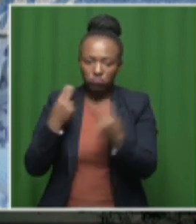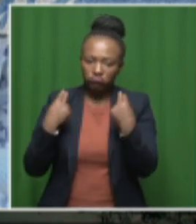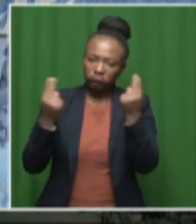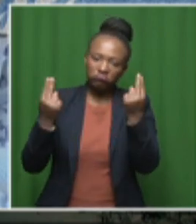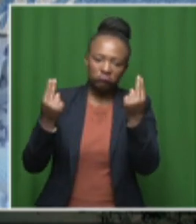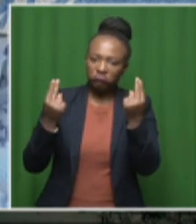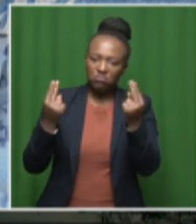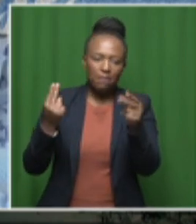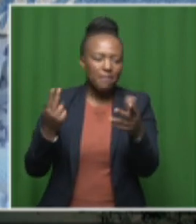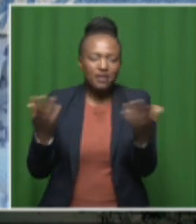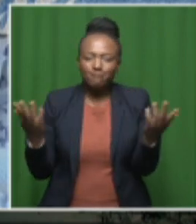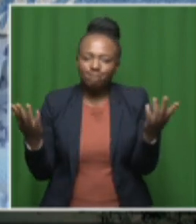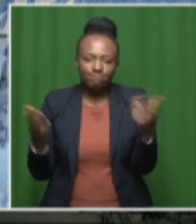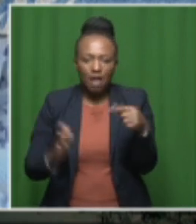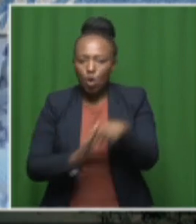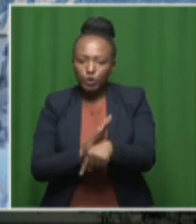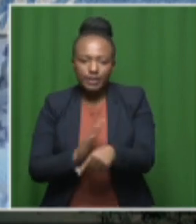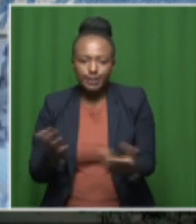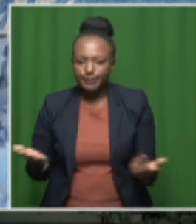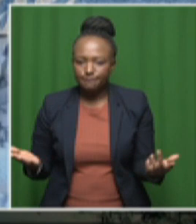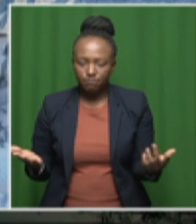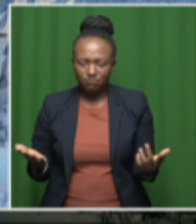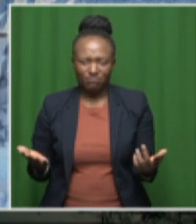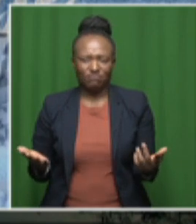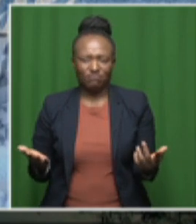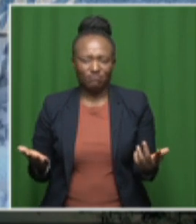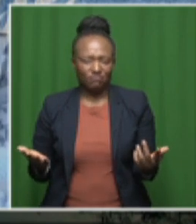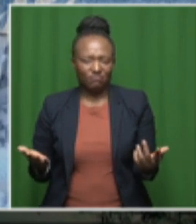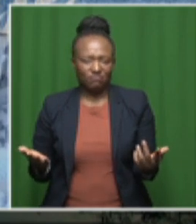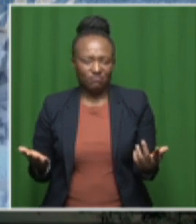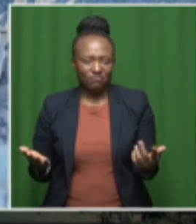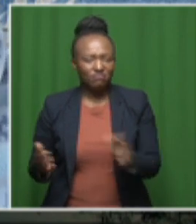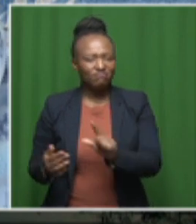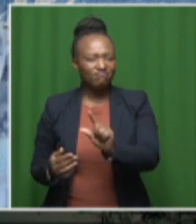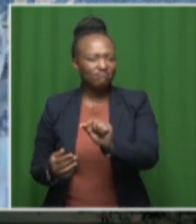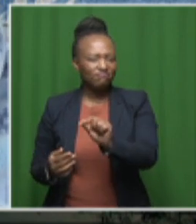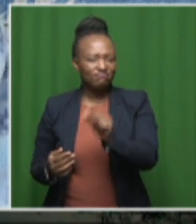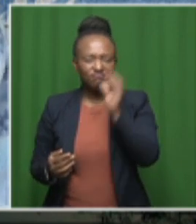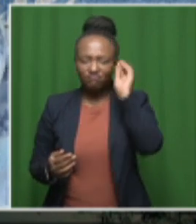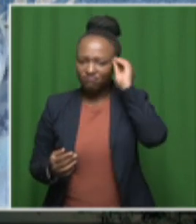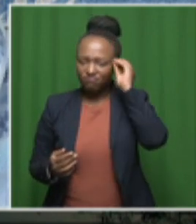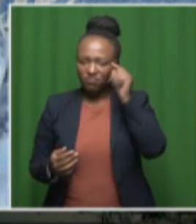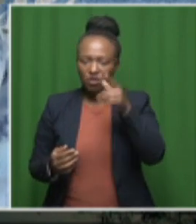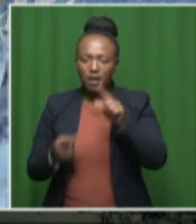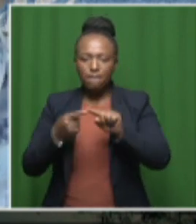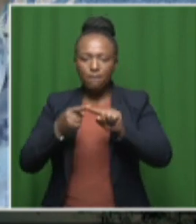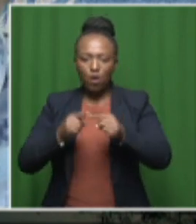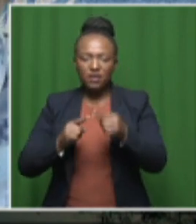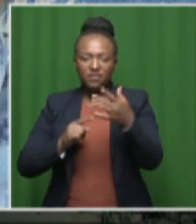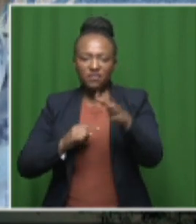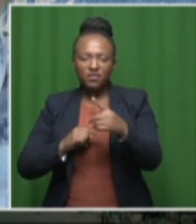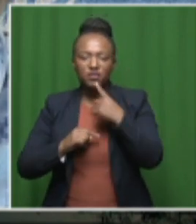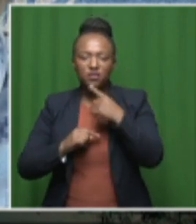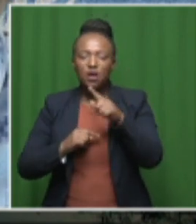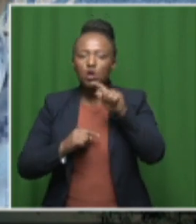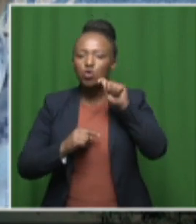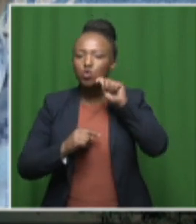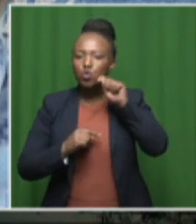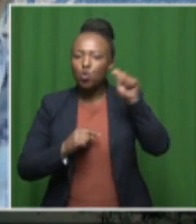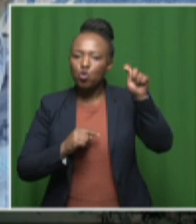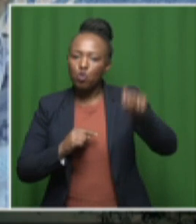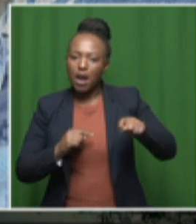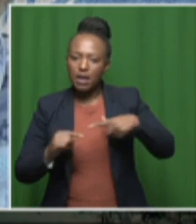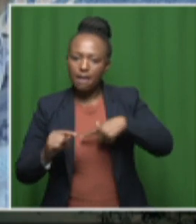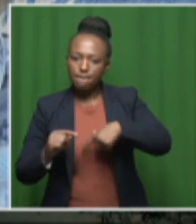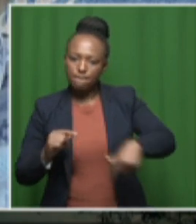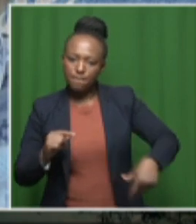window and it doesn't even move forward. So there was quite a very interesting point that was made by the Ukrainian President